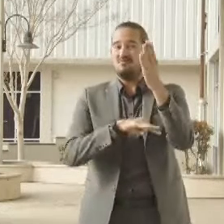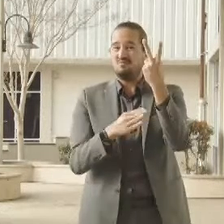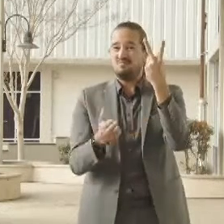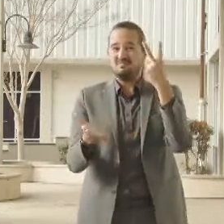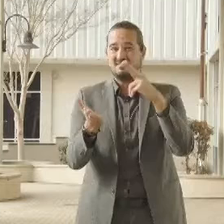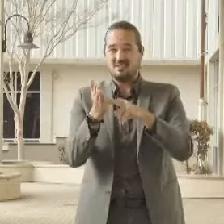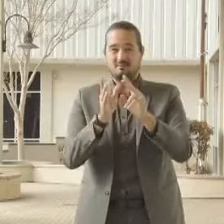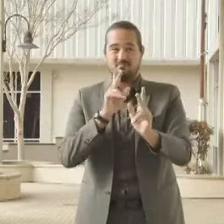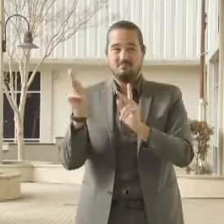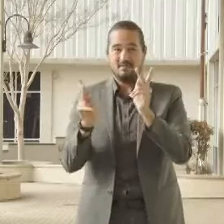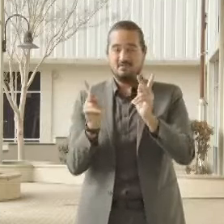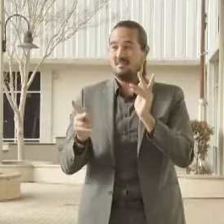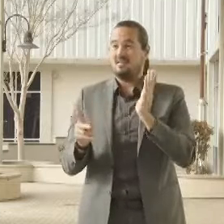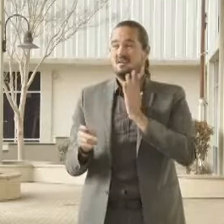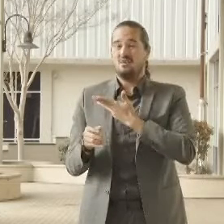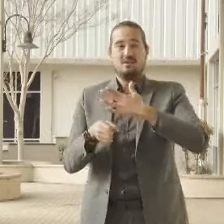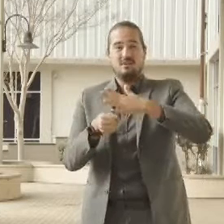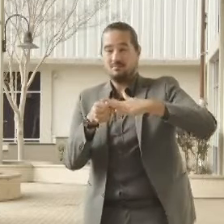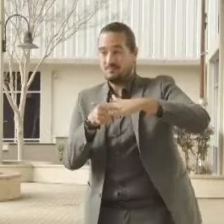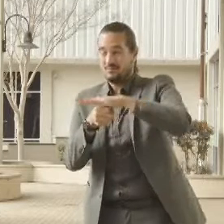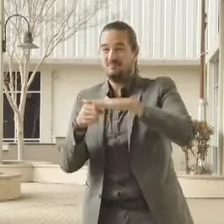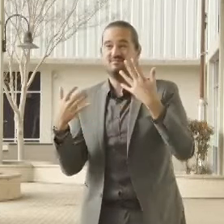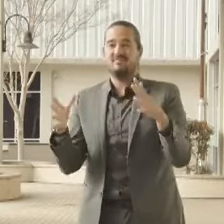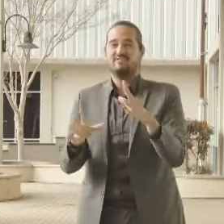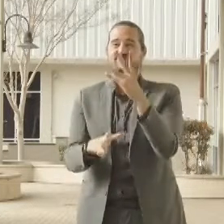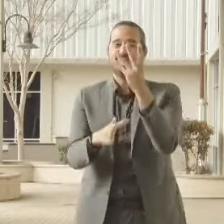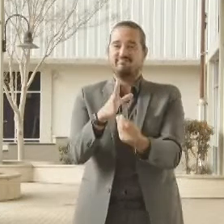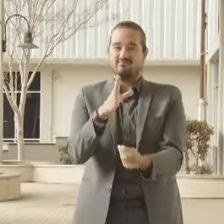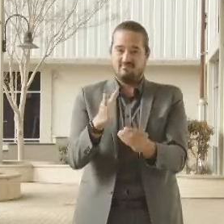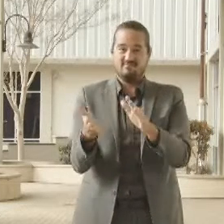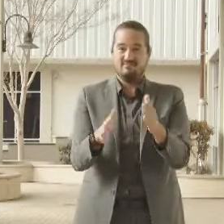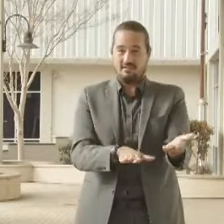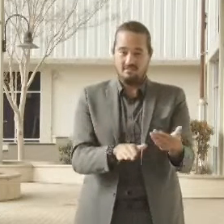our community have died of COVID.